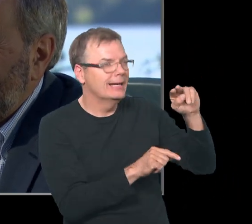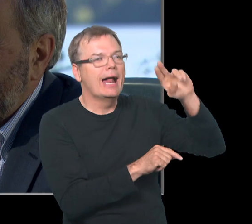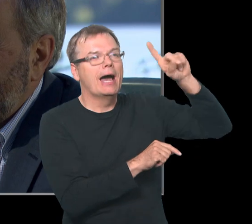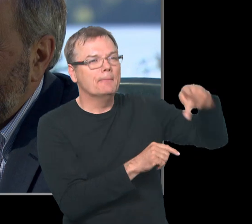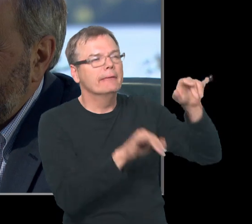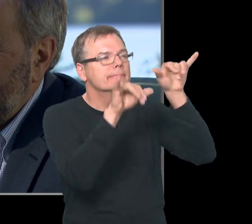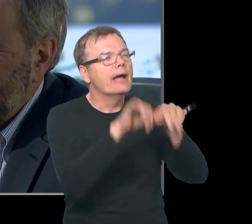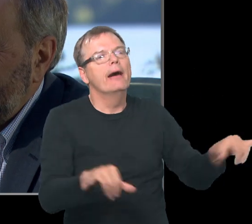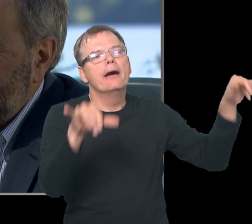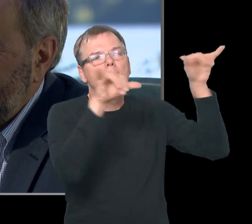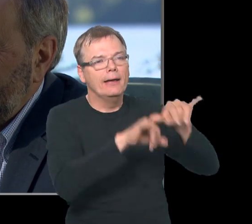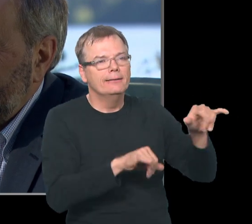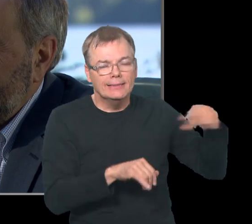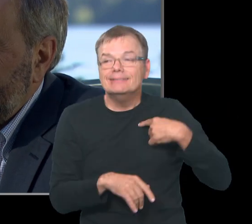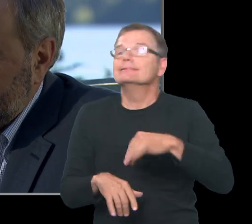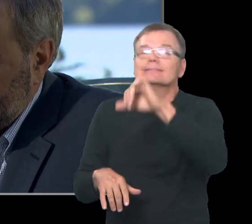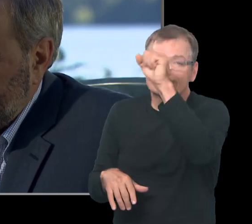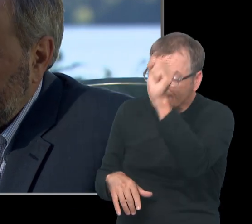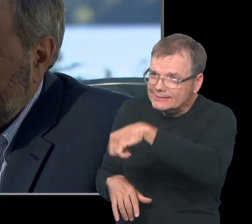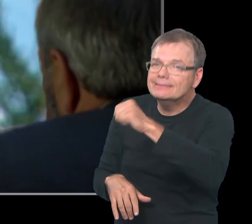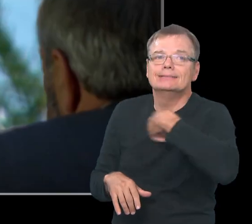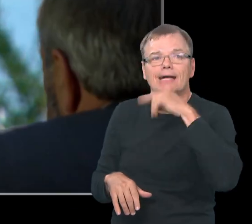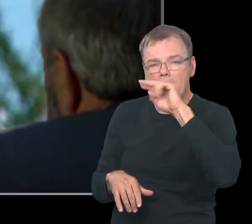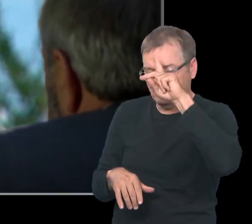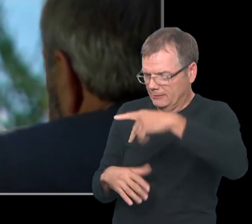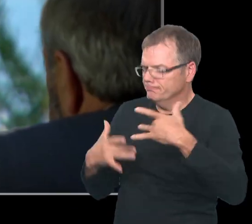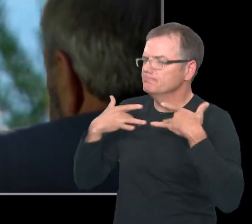have said, you want to abolish the Senate. Yes, I do.